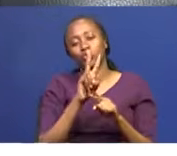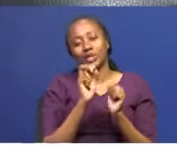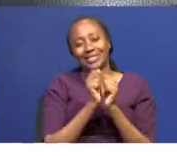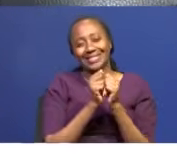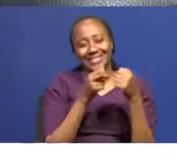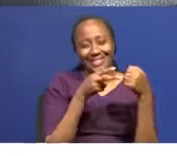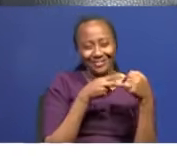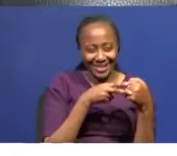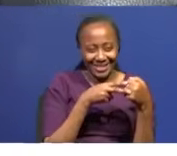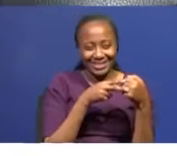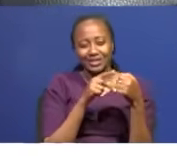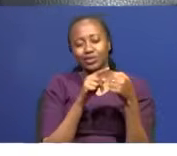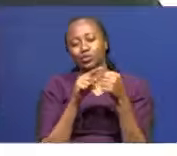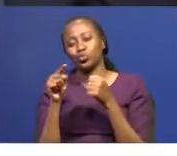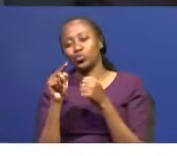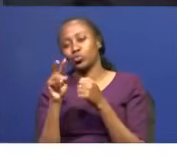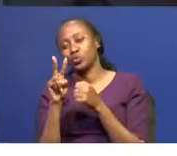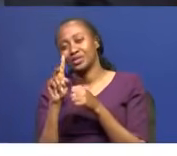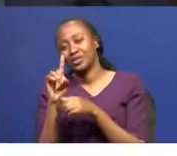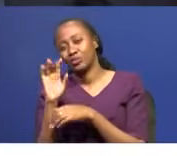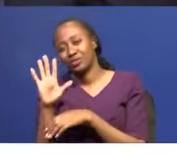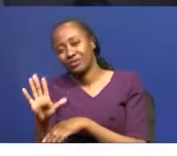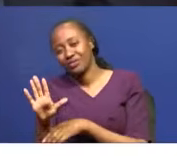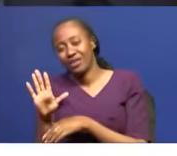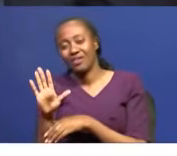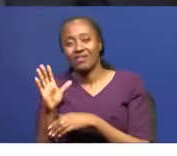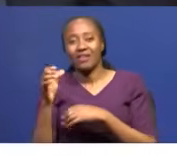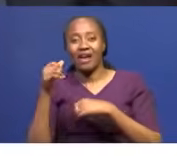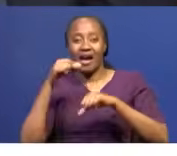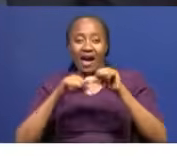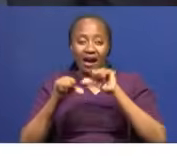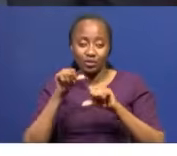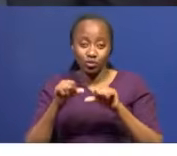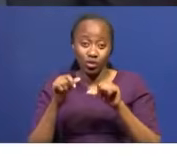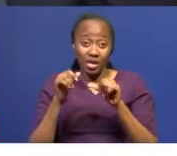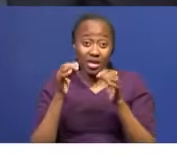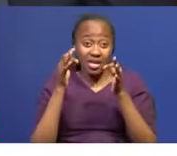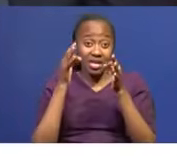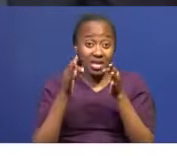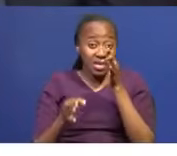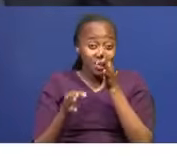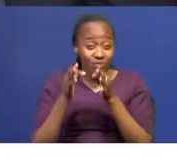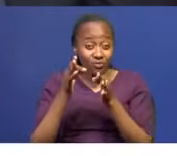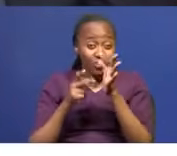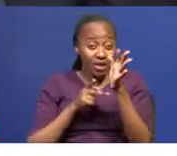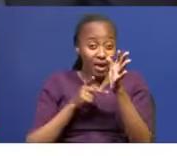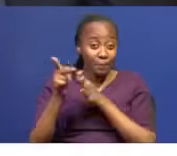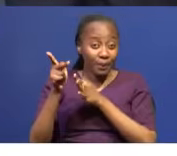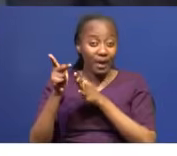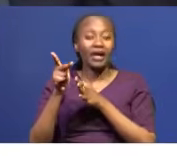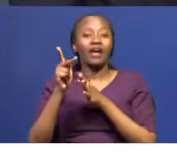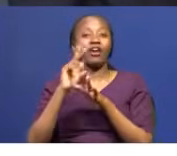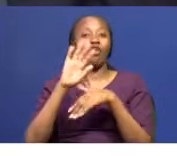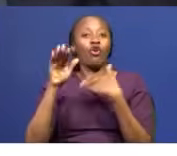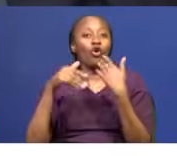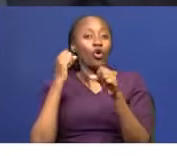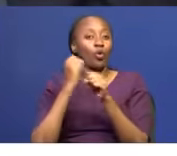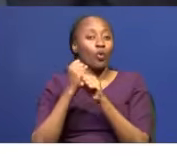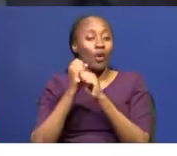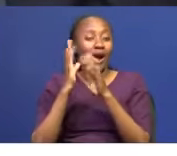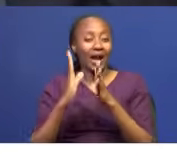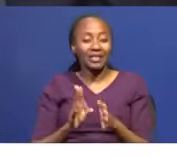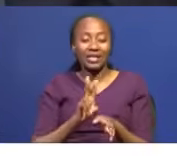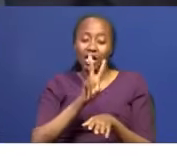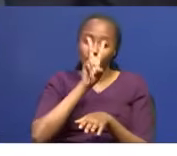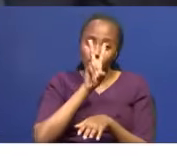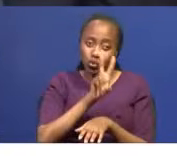2017-2021 collective bargaining agreement. Unless the workers are paid the